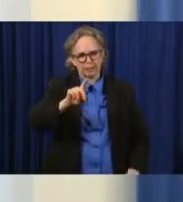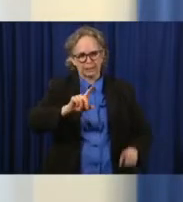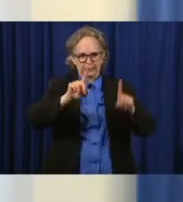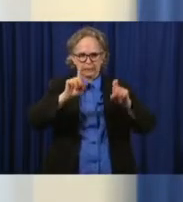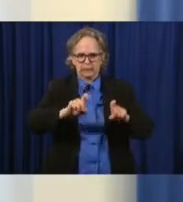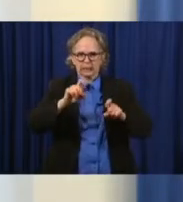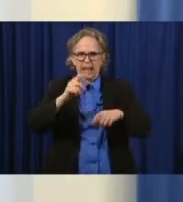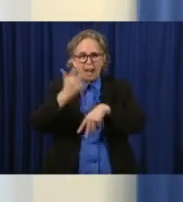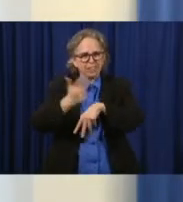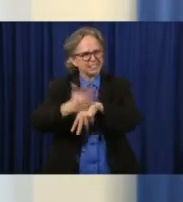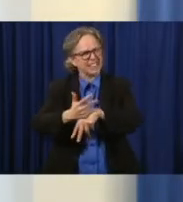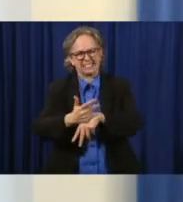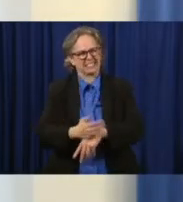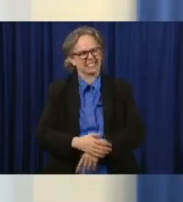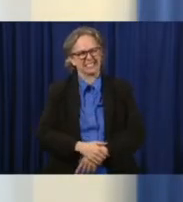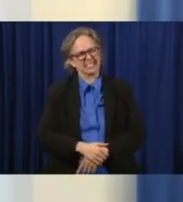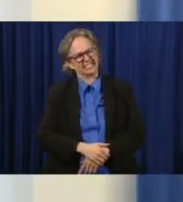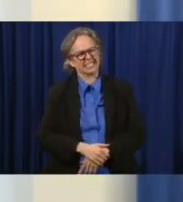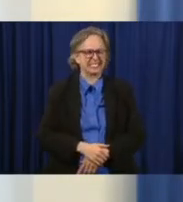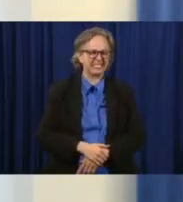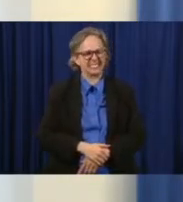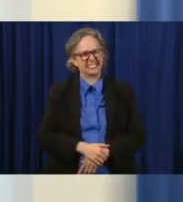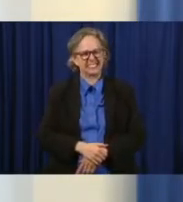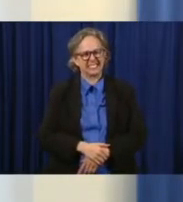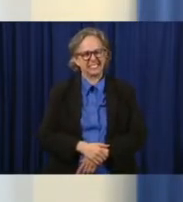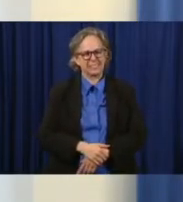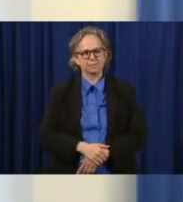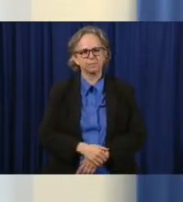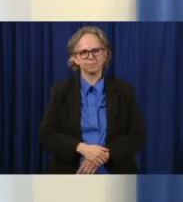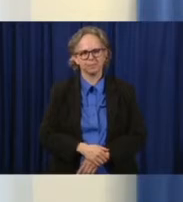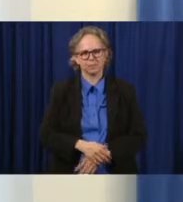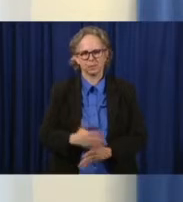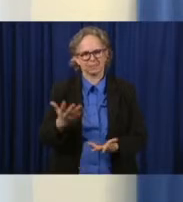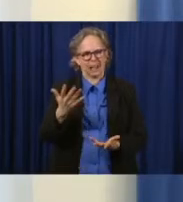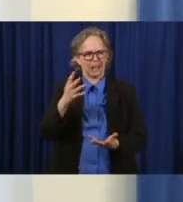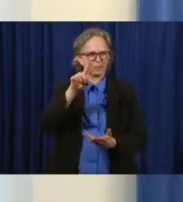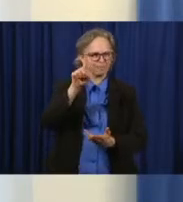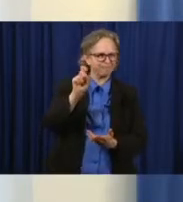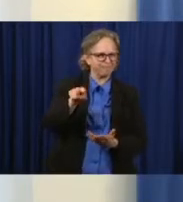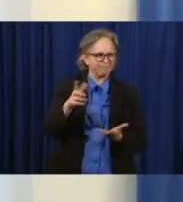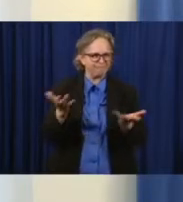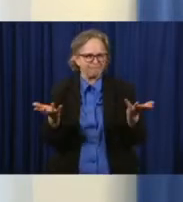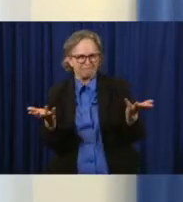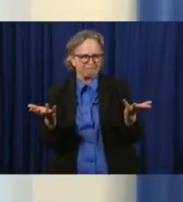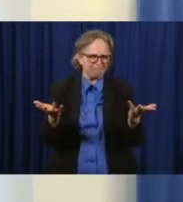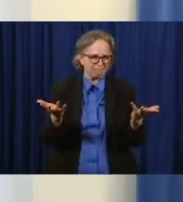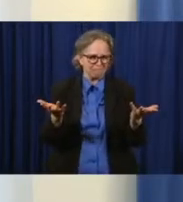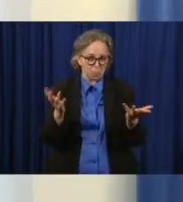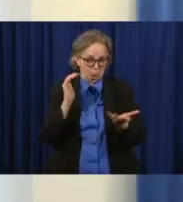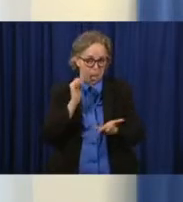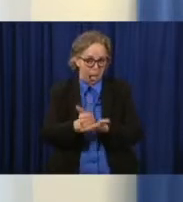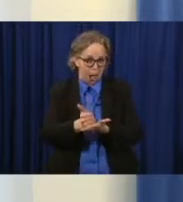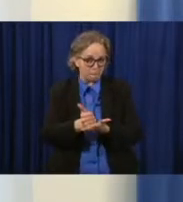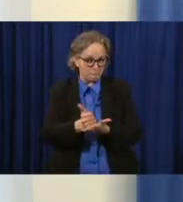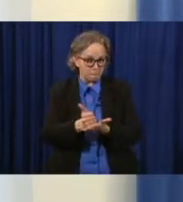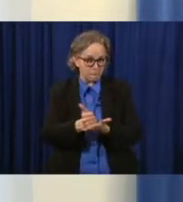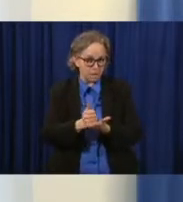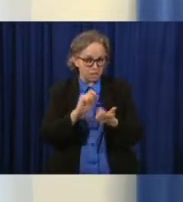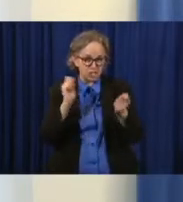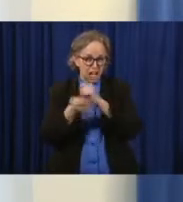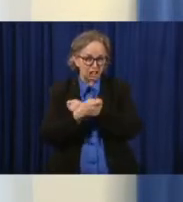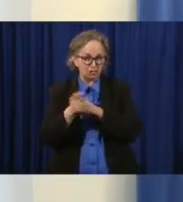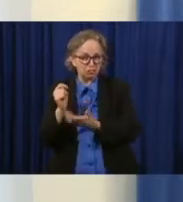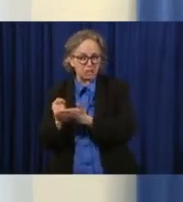when you're talking about mass testing, the big question is always like, what do you use that for? Will it change how you do your treatment? So for